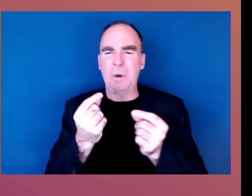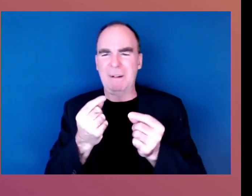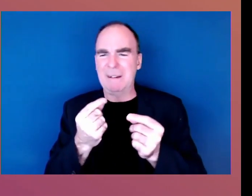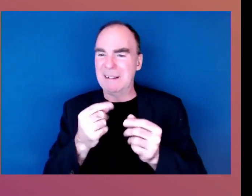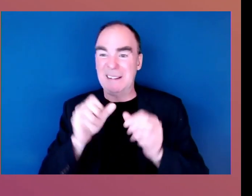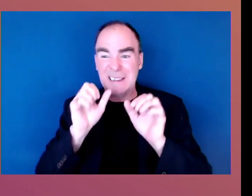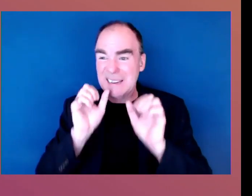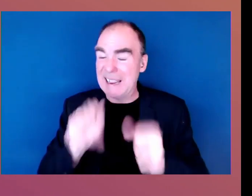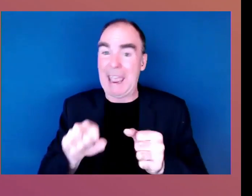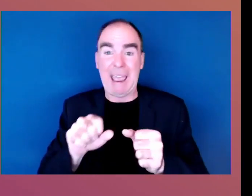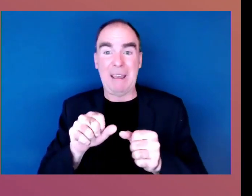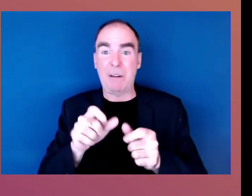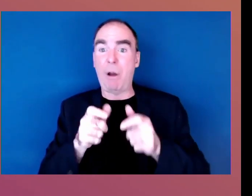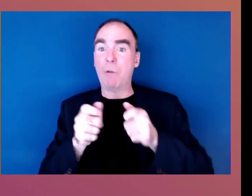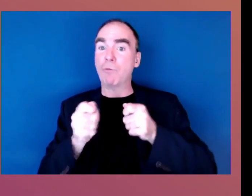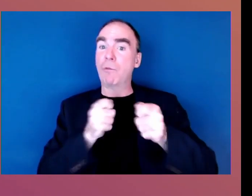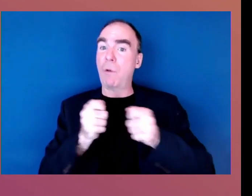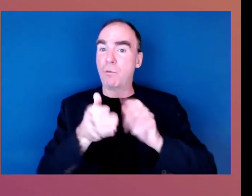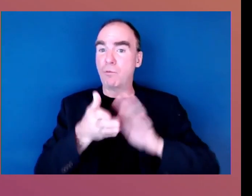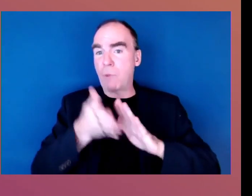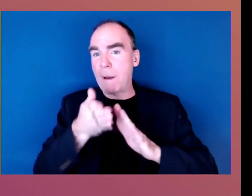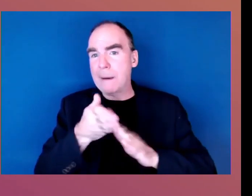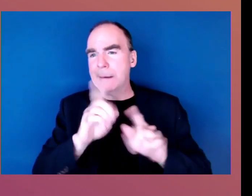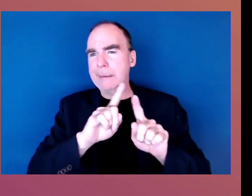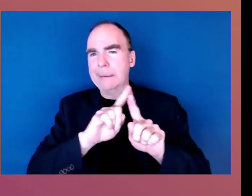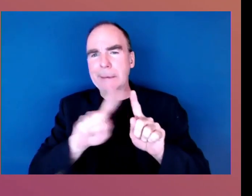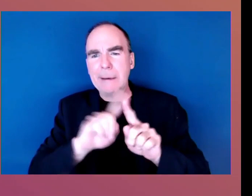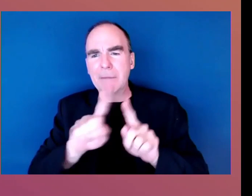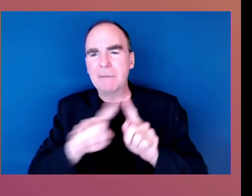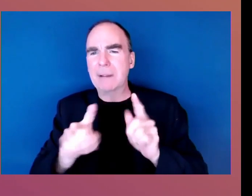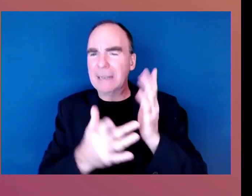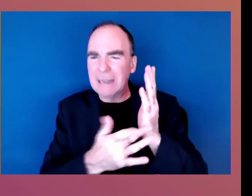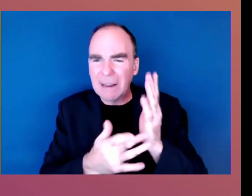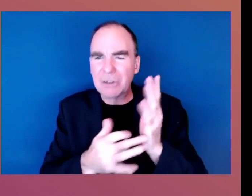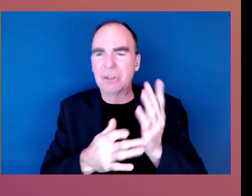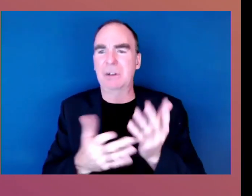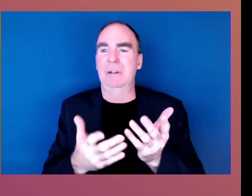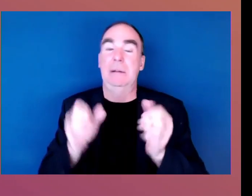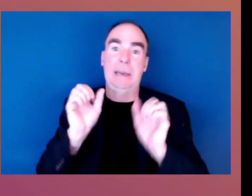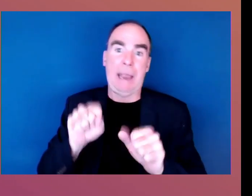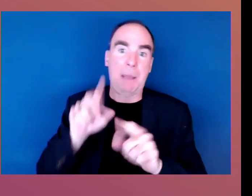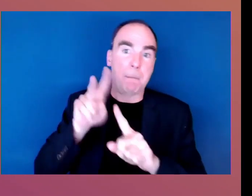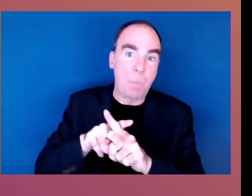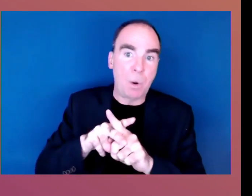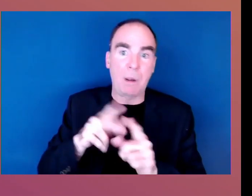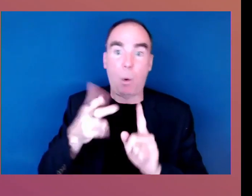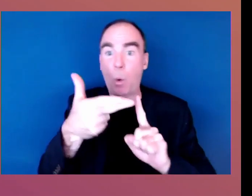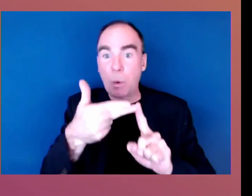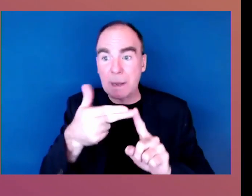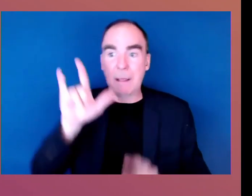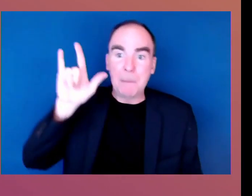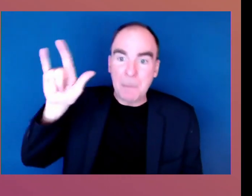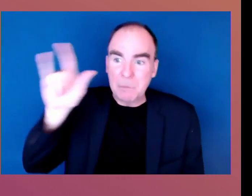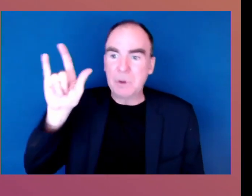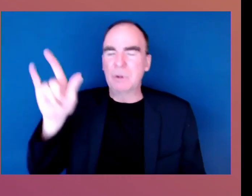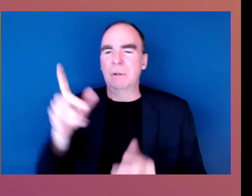meetings, online banking, online shopping, booking hotels and airplanes, looking up dictionaries,